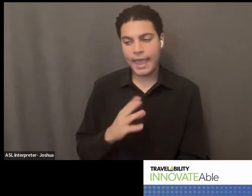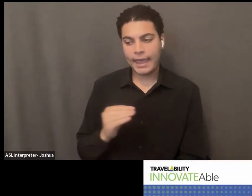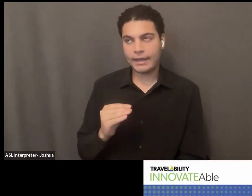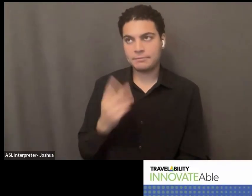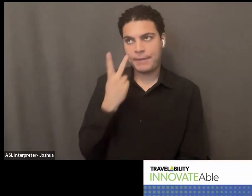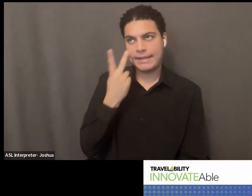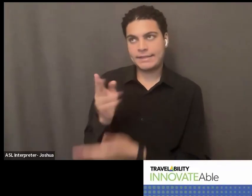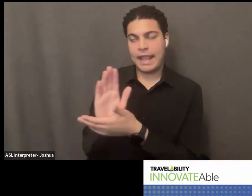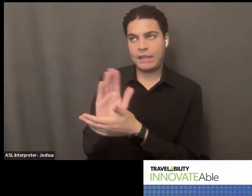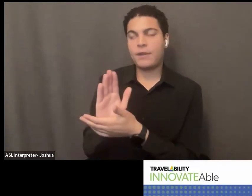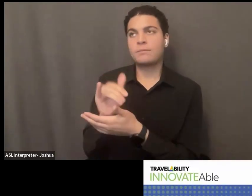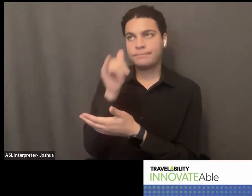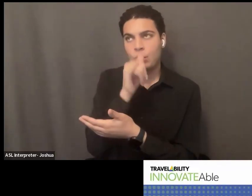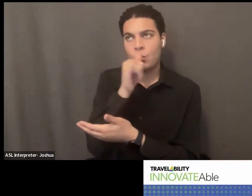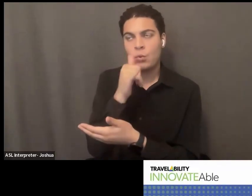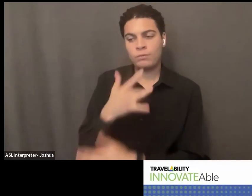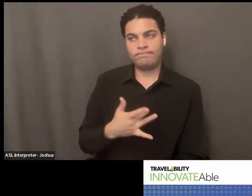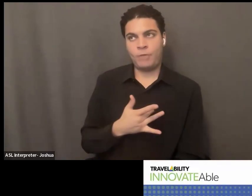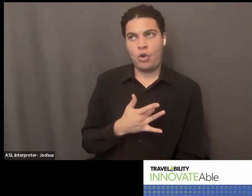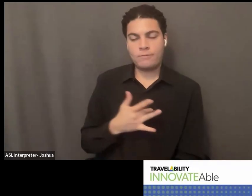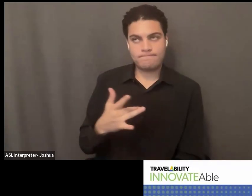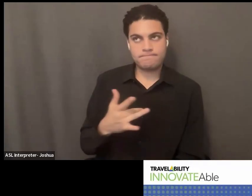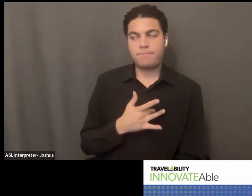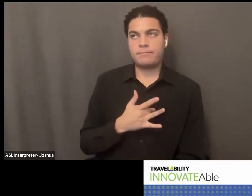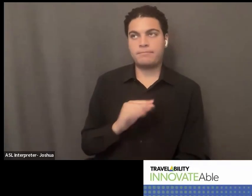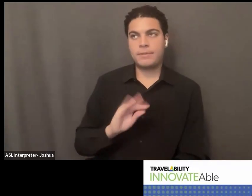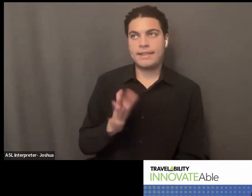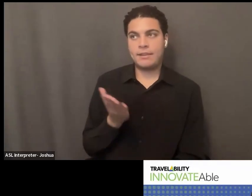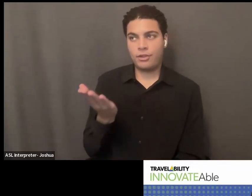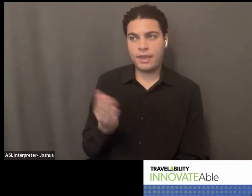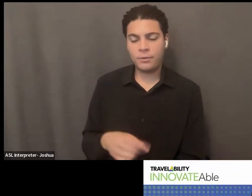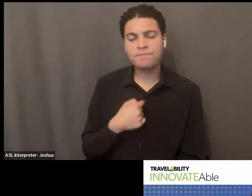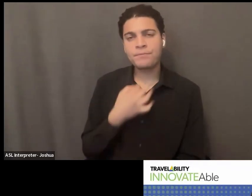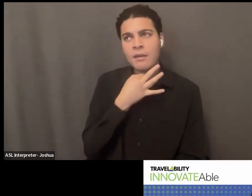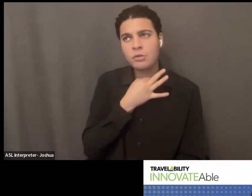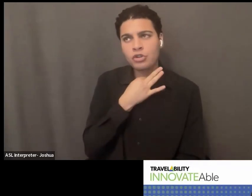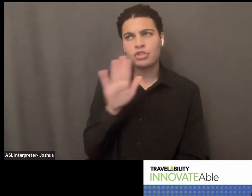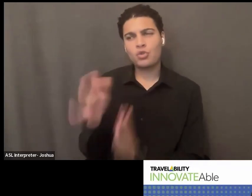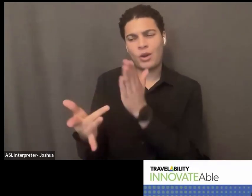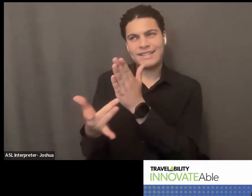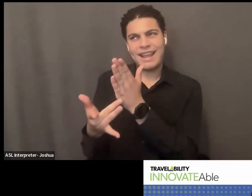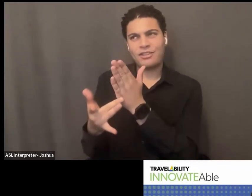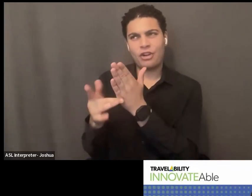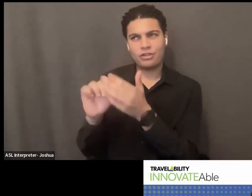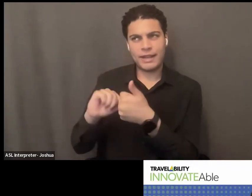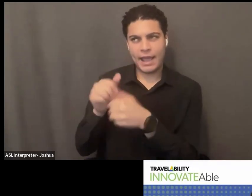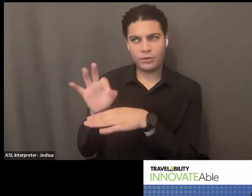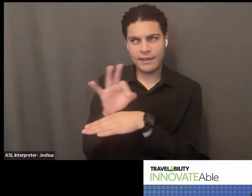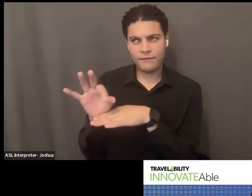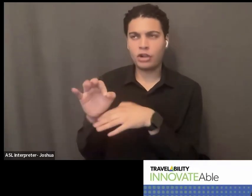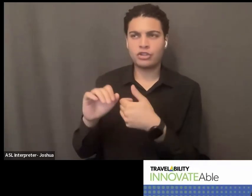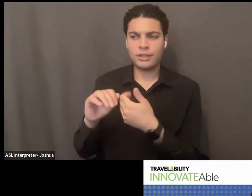and impactful. Um, how does the technology, the underlying technology actually work? How are you